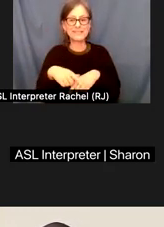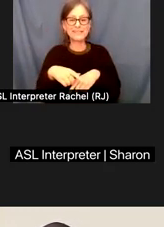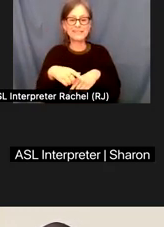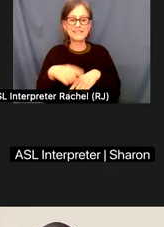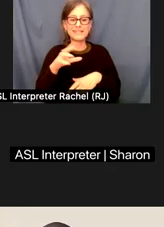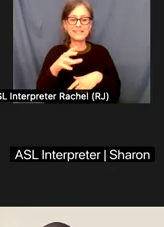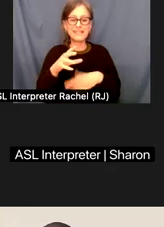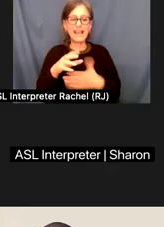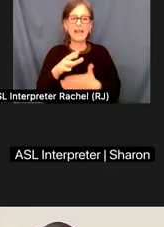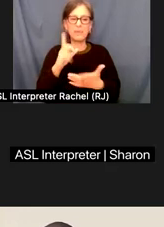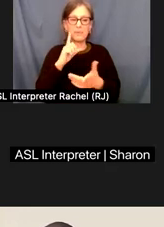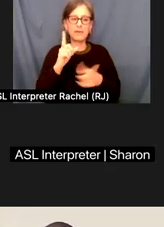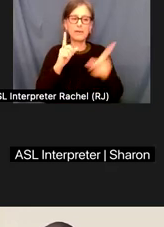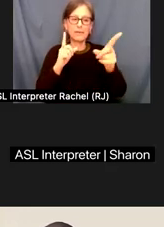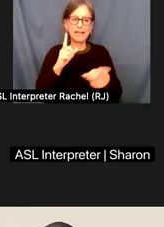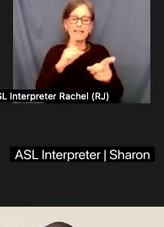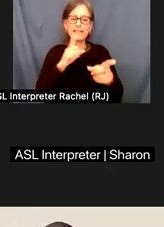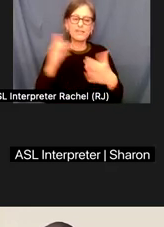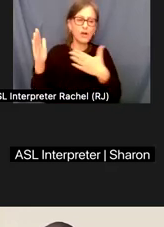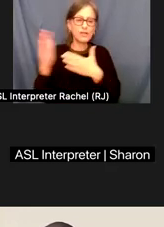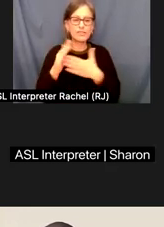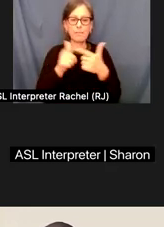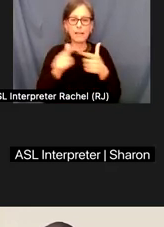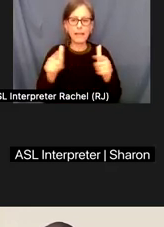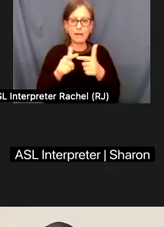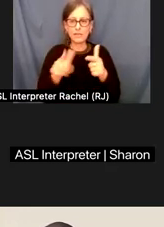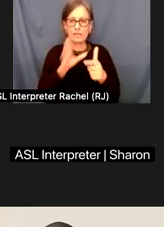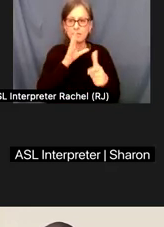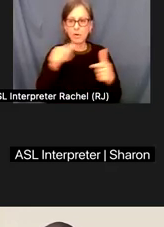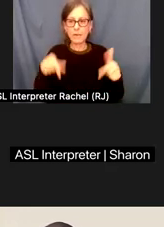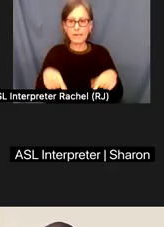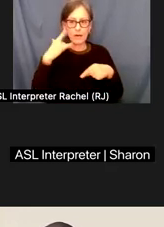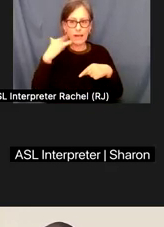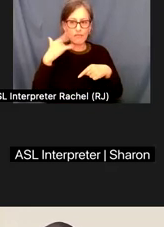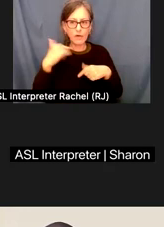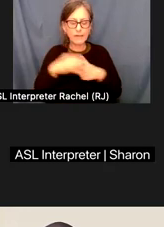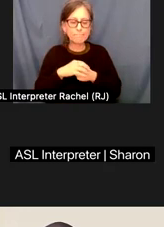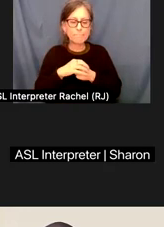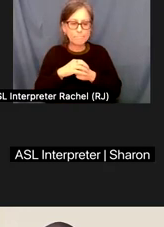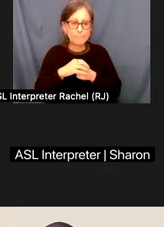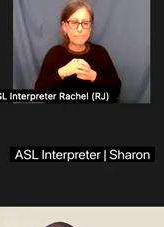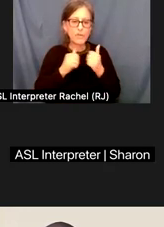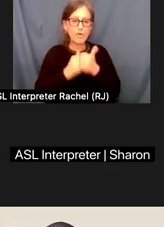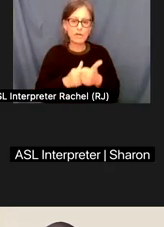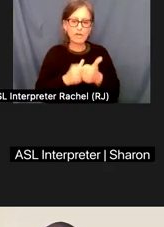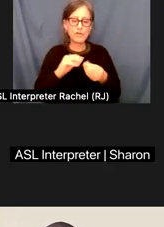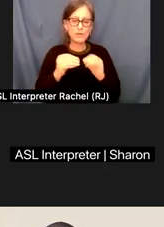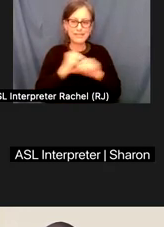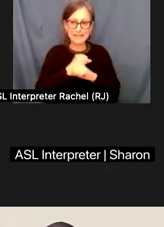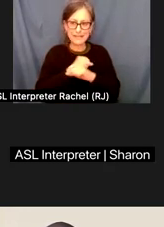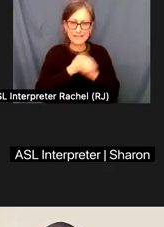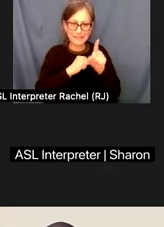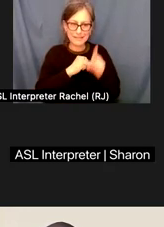other documents. These are the top languages spoken in California, according to statistics. So they're